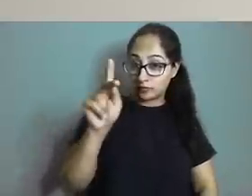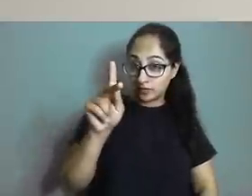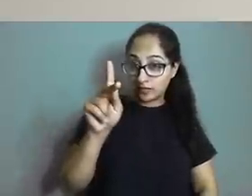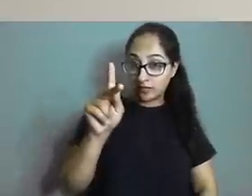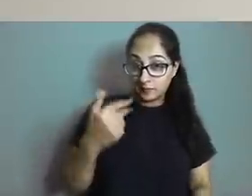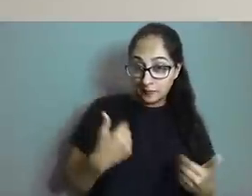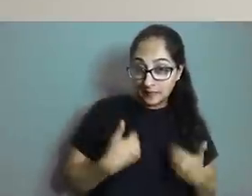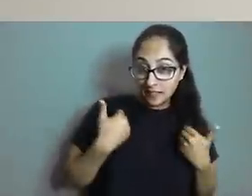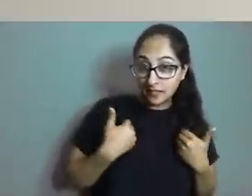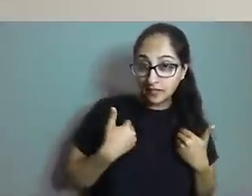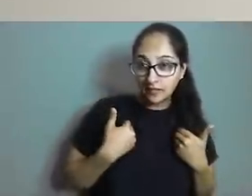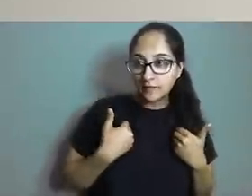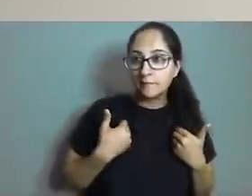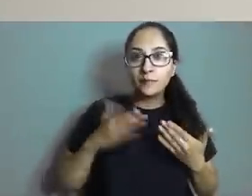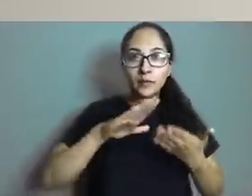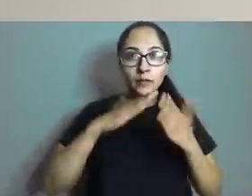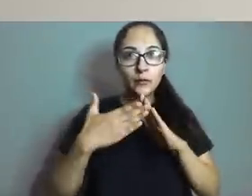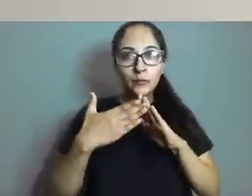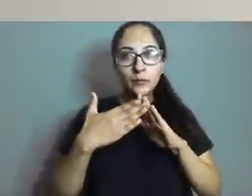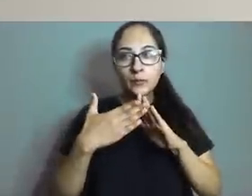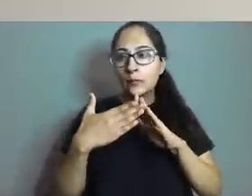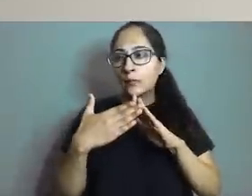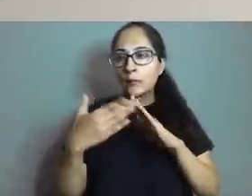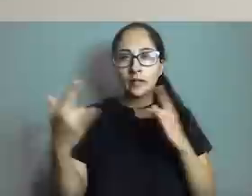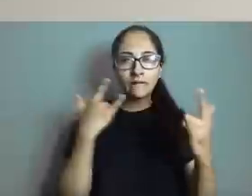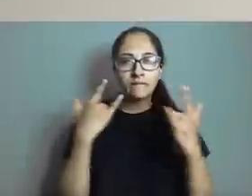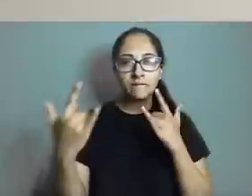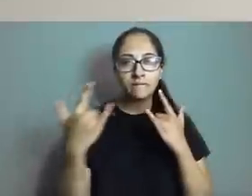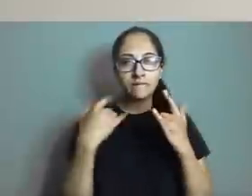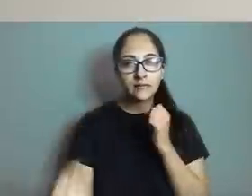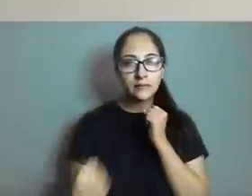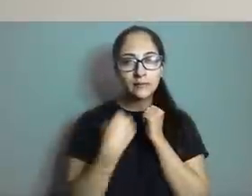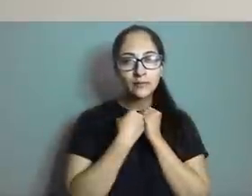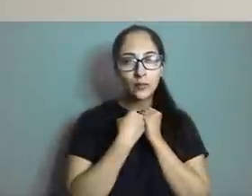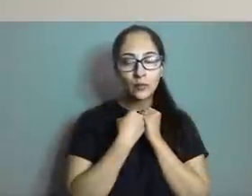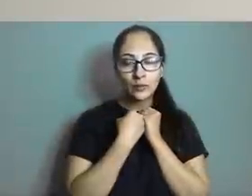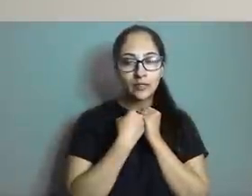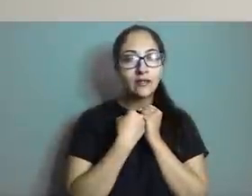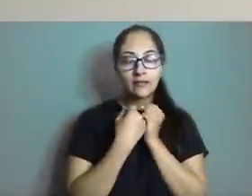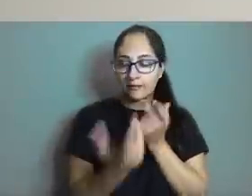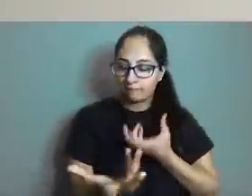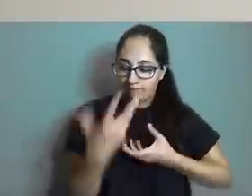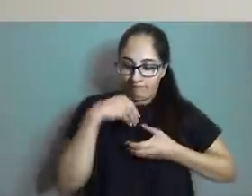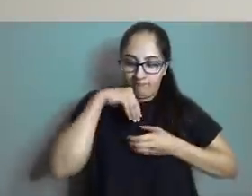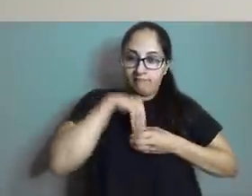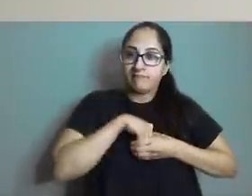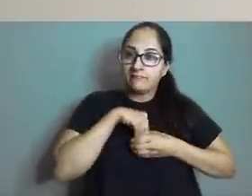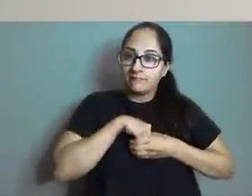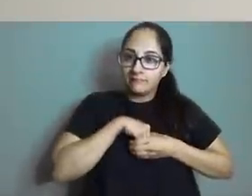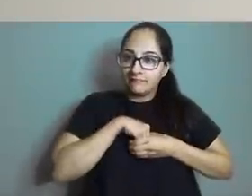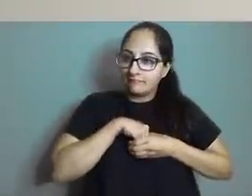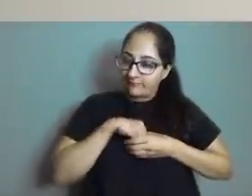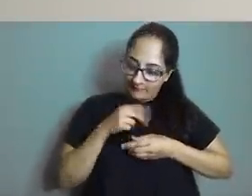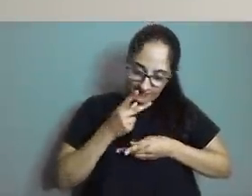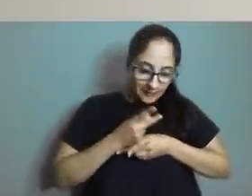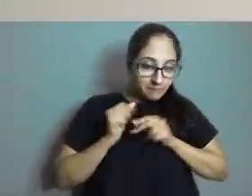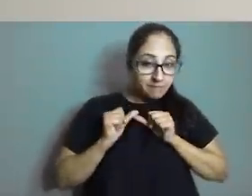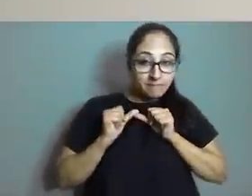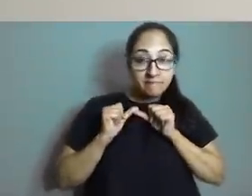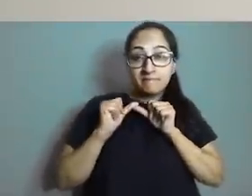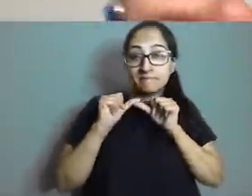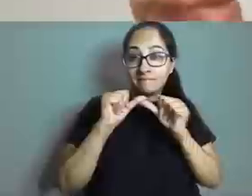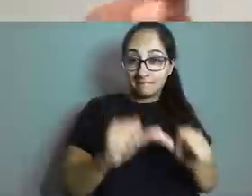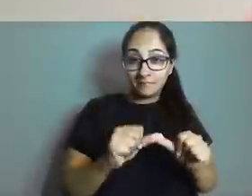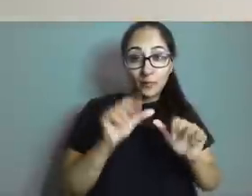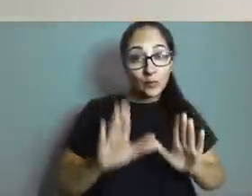and garden uh as as a very young young boy and so i i i think i owe that to that you